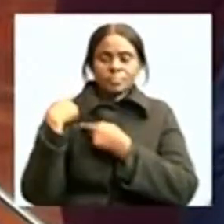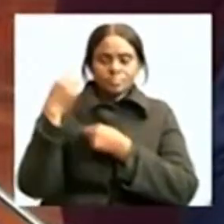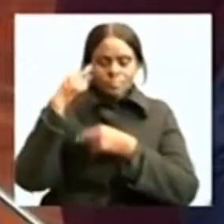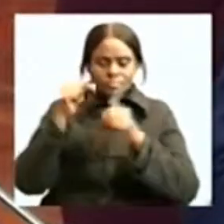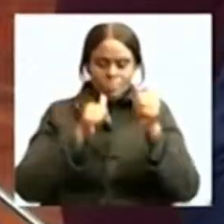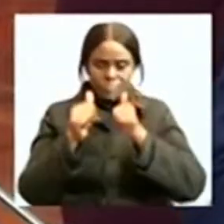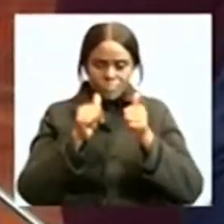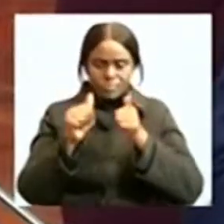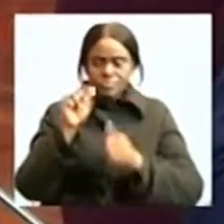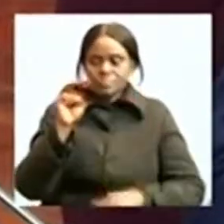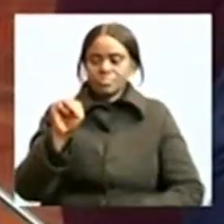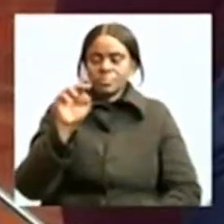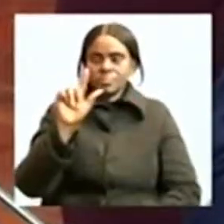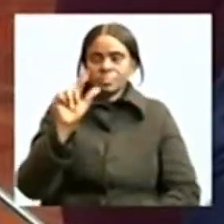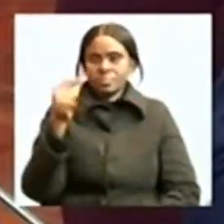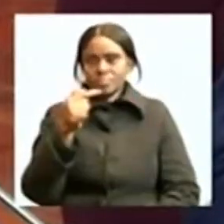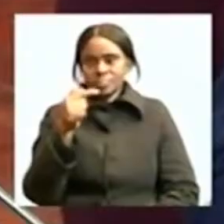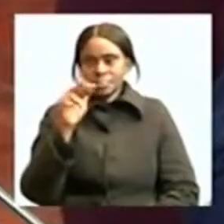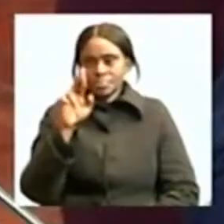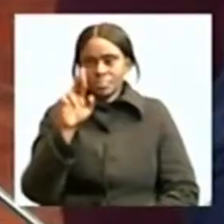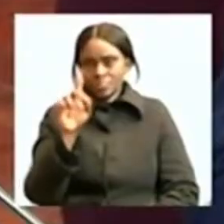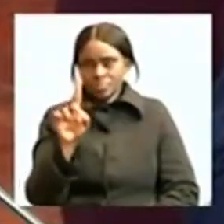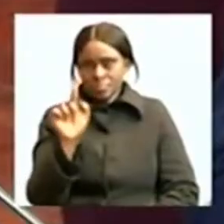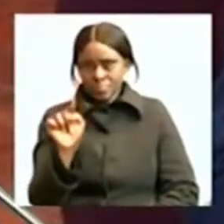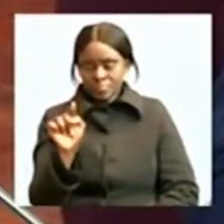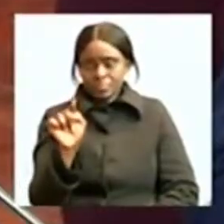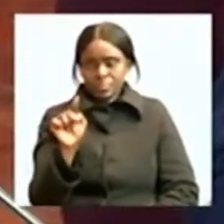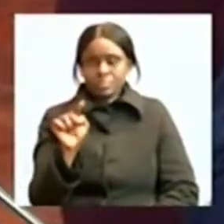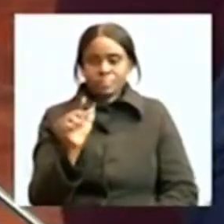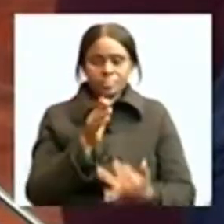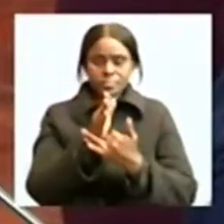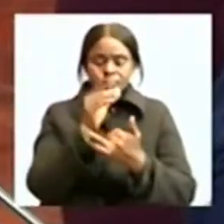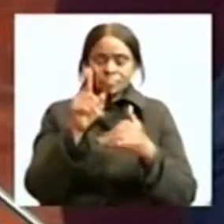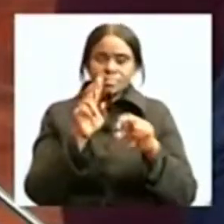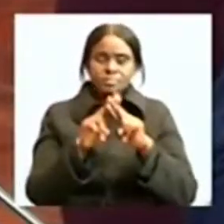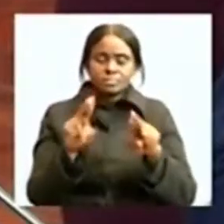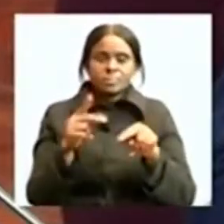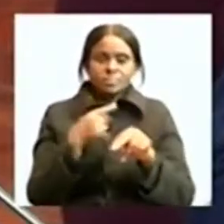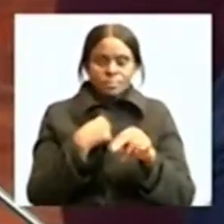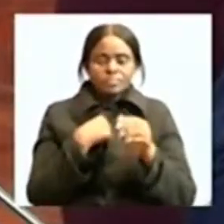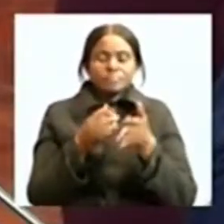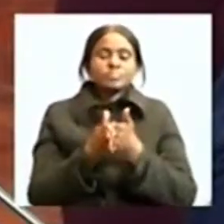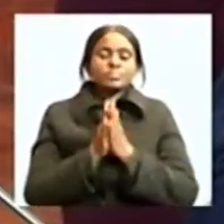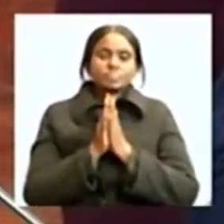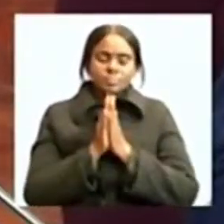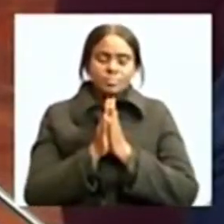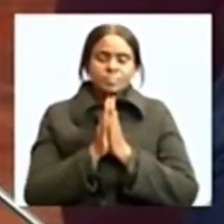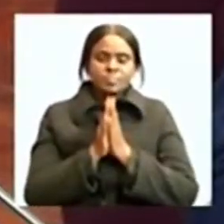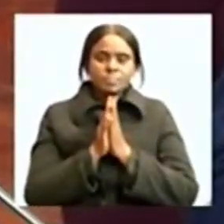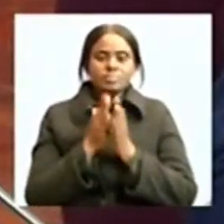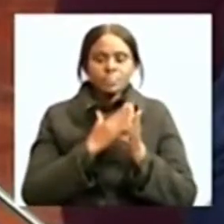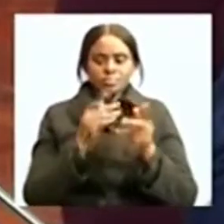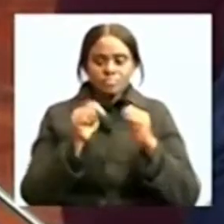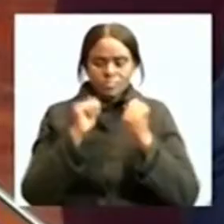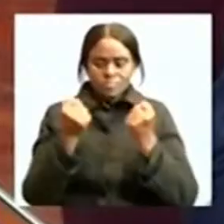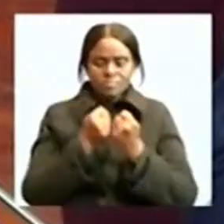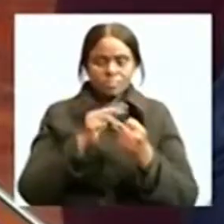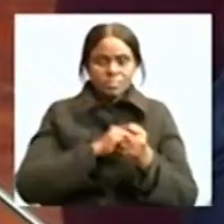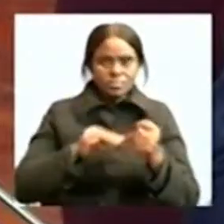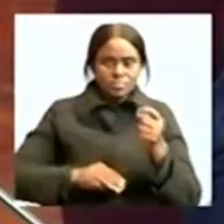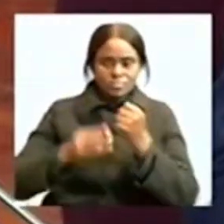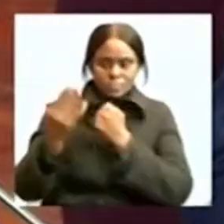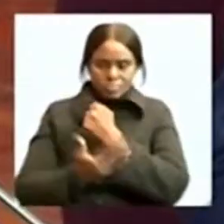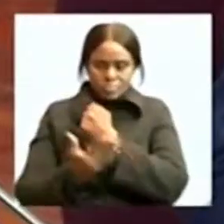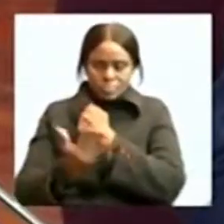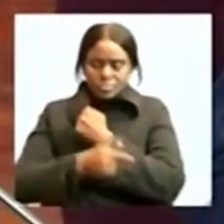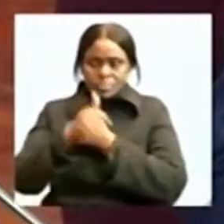administration at the Ministry of Local Government and Rural Development. Through you, Chair, may I request that each of my team members introduces themselves.